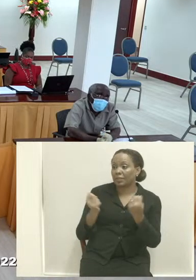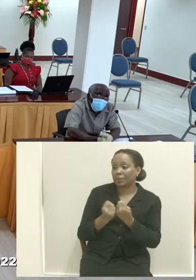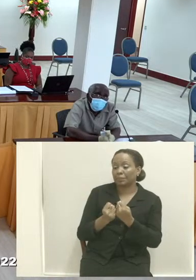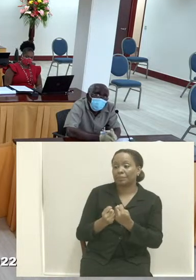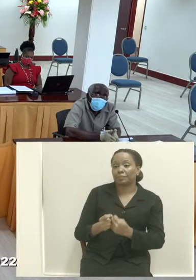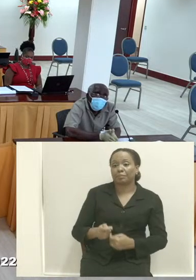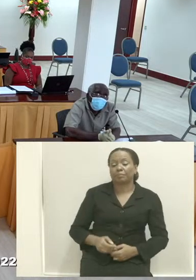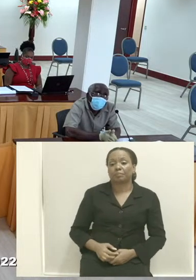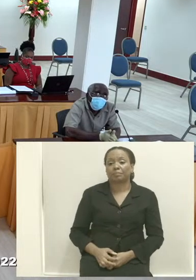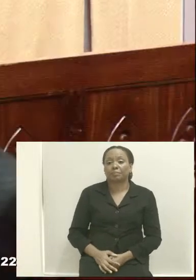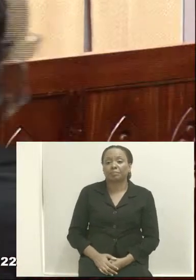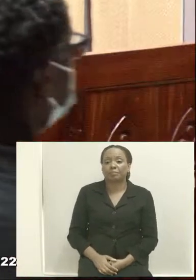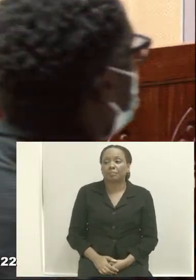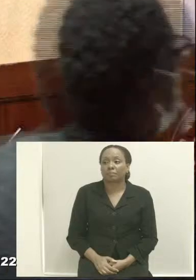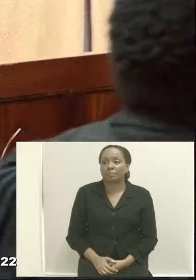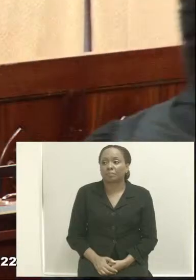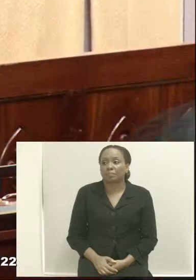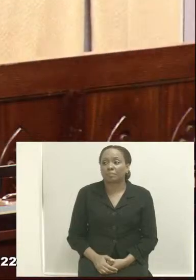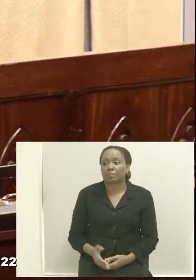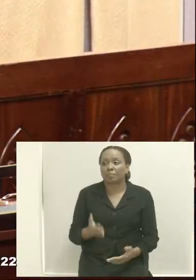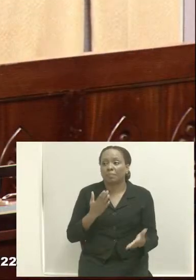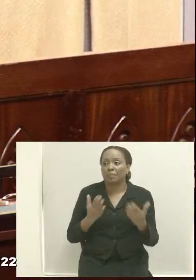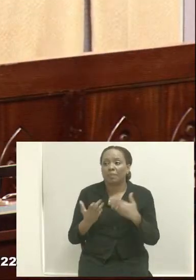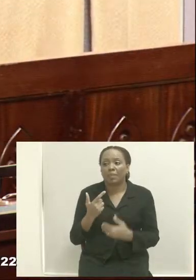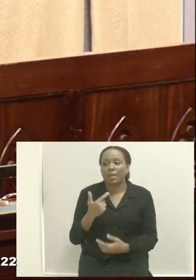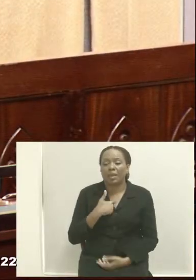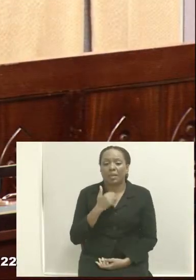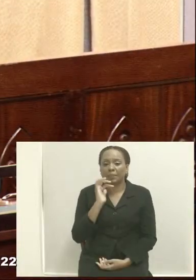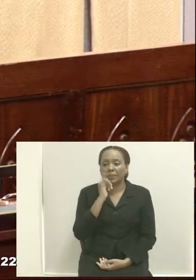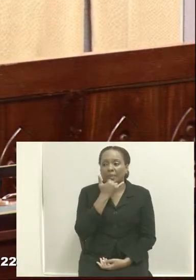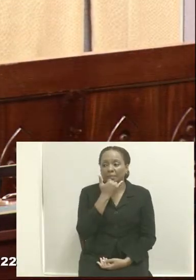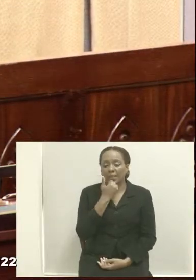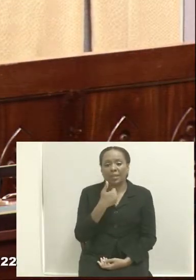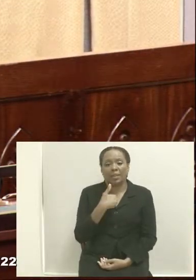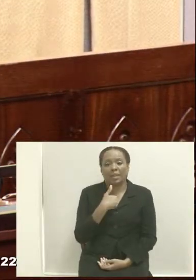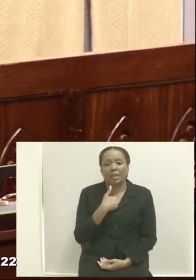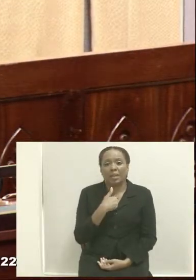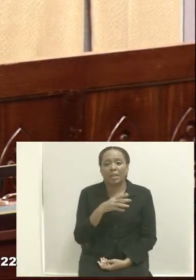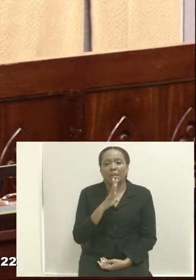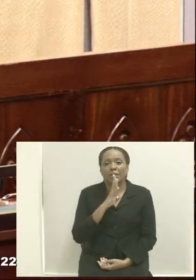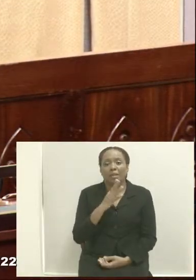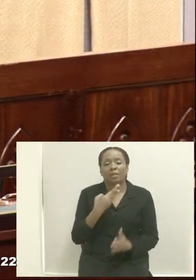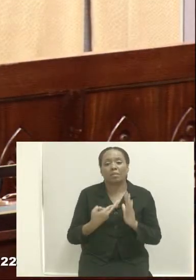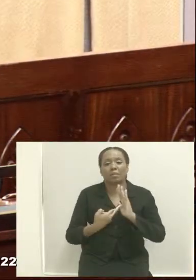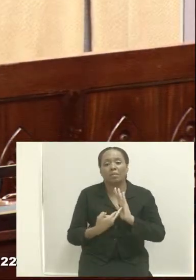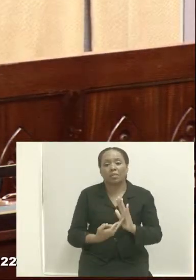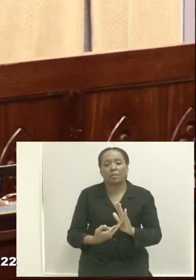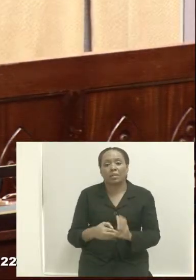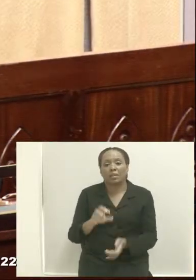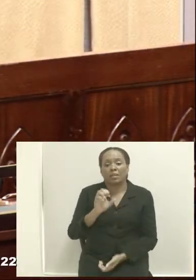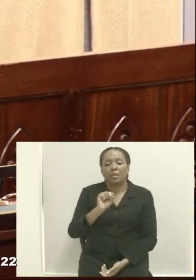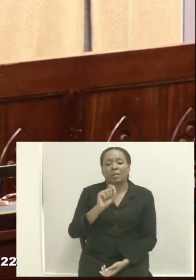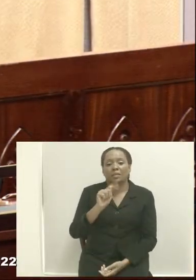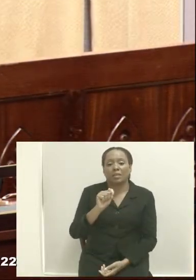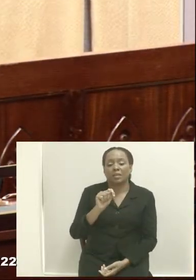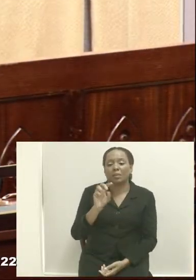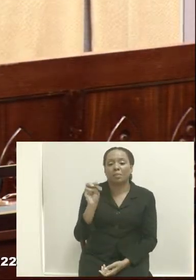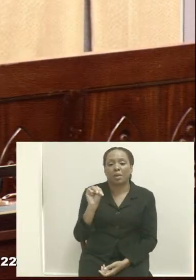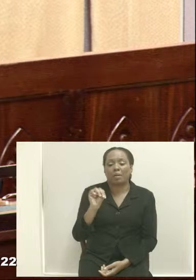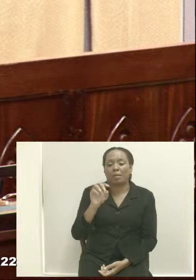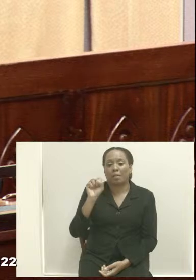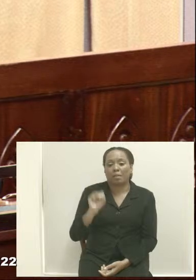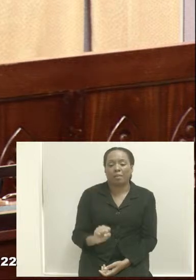was speaking now as Member of Parliament for St. Michael South, and many persons in this room would know that I'm always asking about lighting in St. Michael